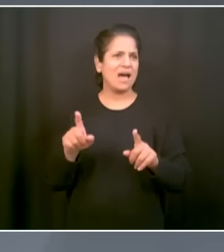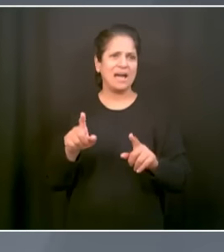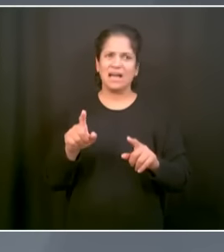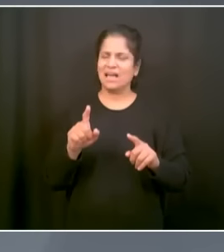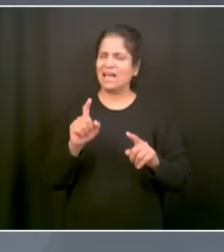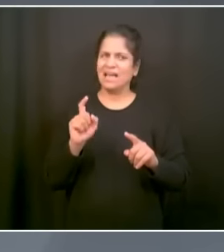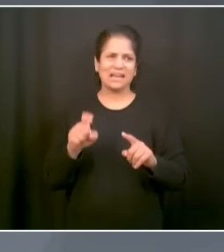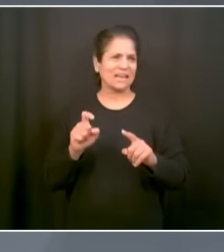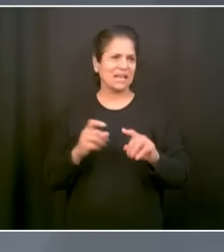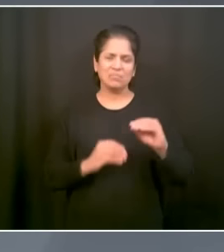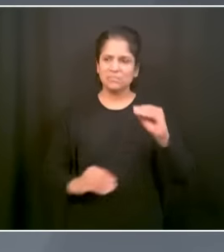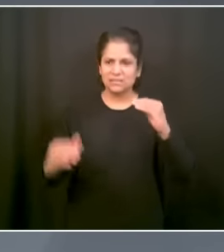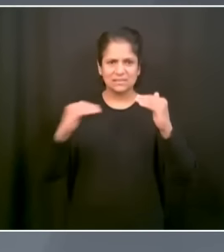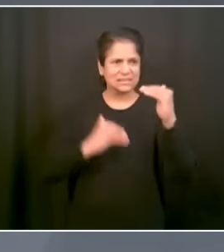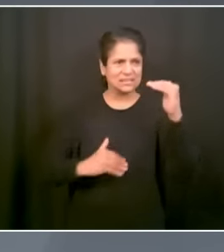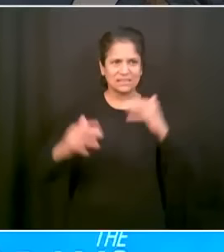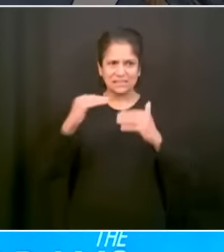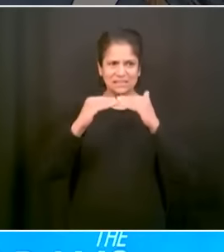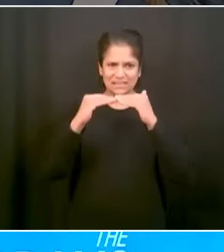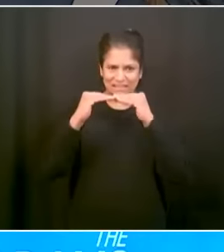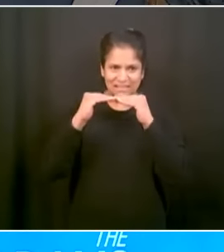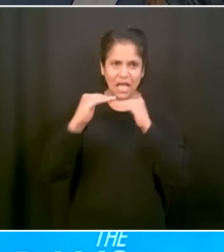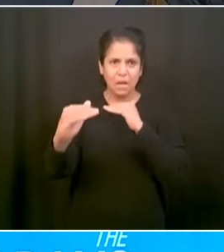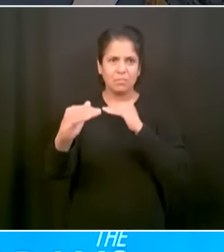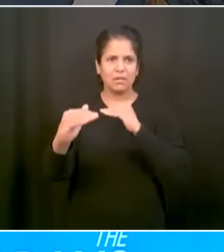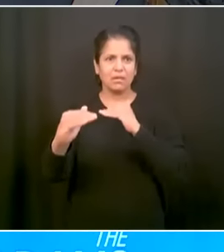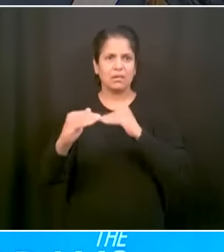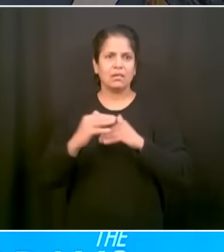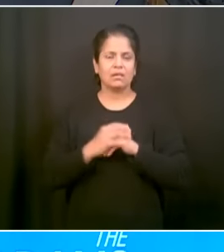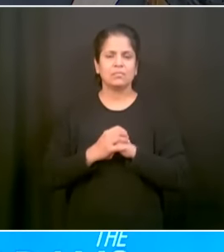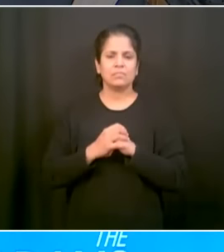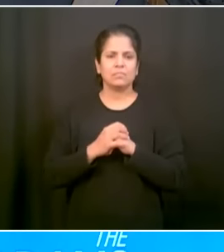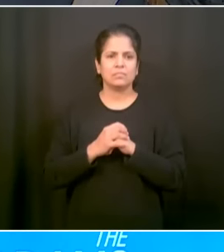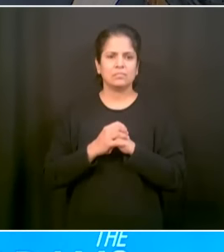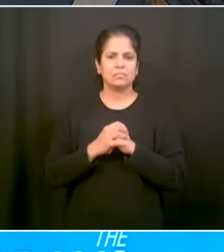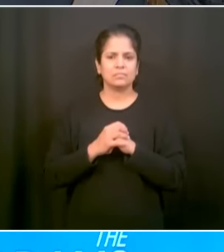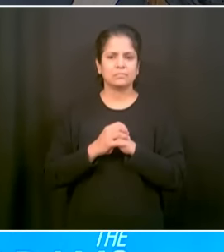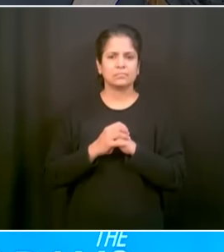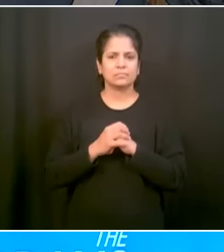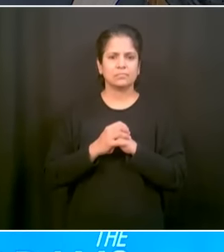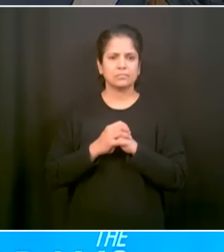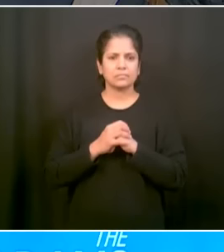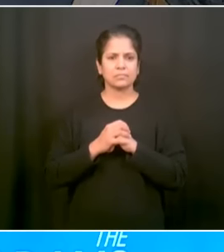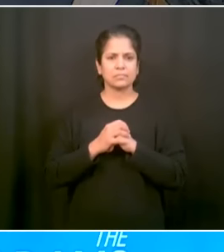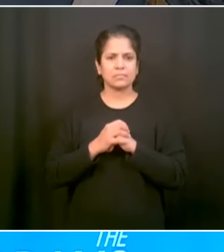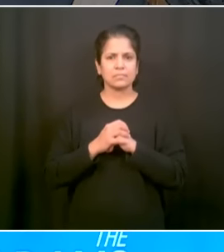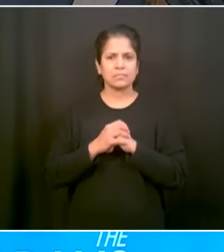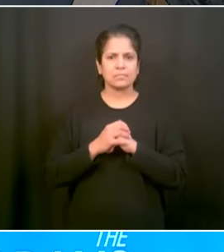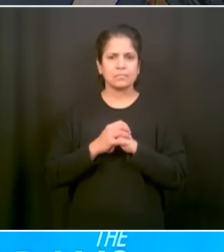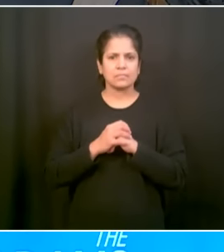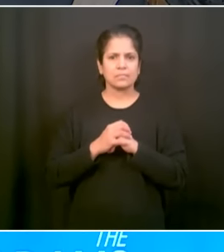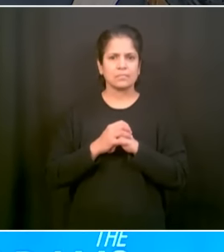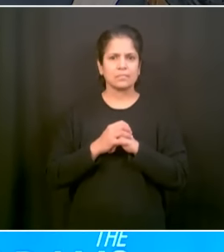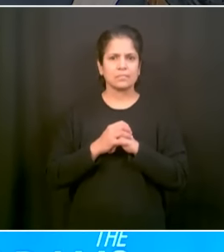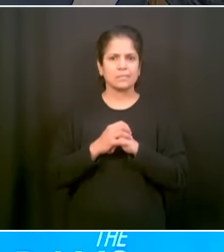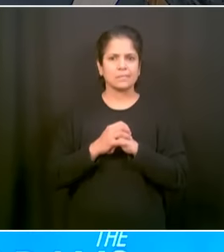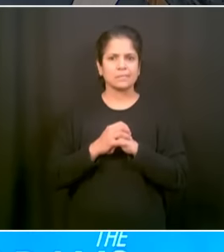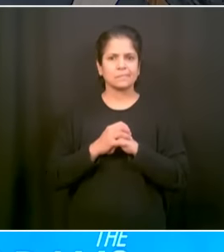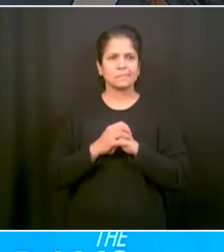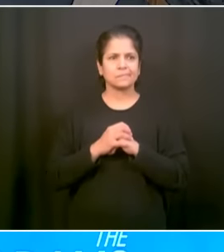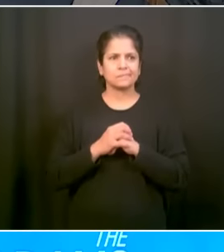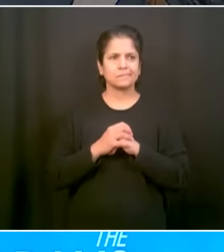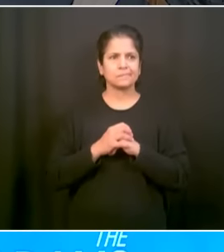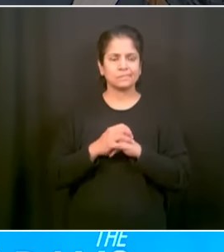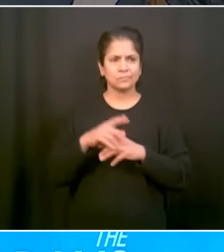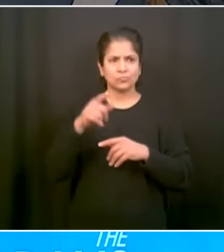For you, Mayor, obviously, and I guess if Sharif and Dean want to chime in. I know you've been critical of former Governor Cuomo for the money that was not given to New